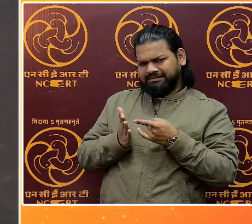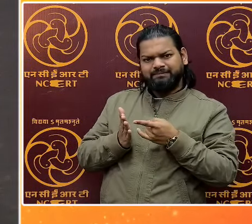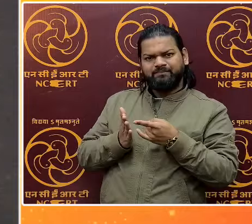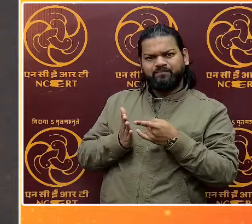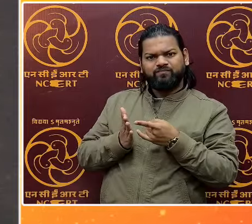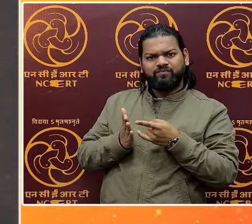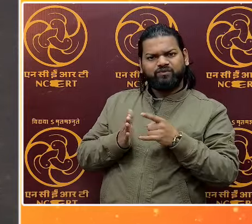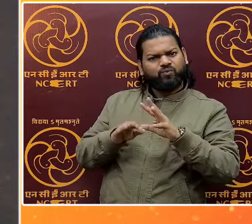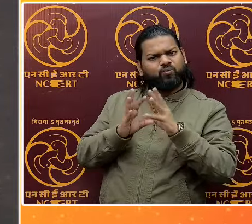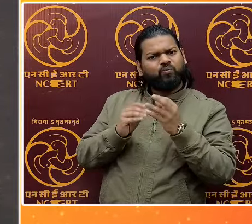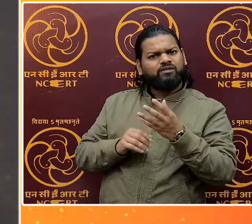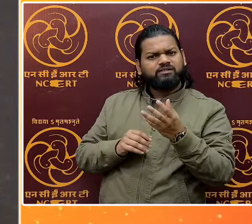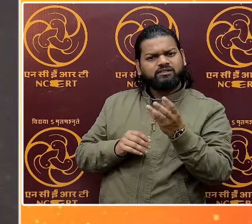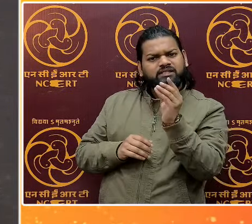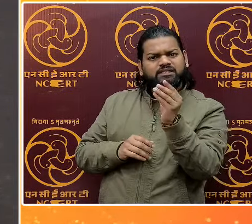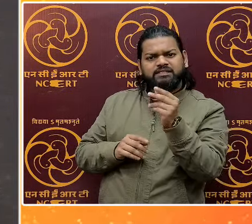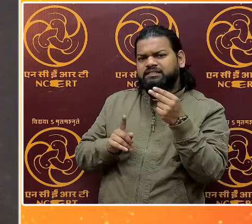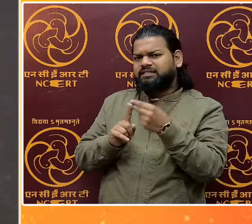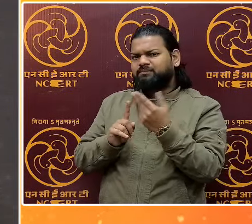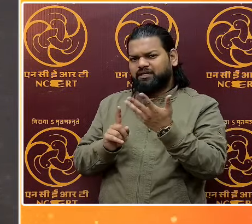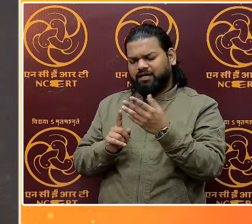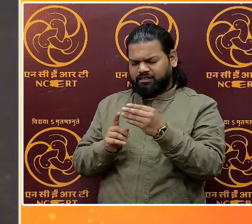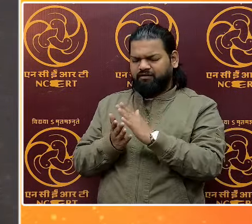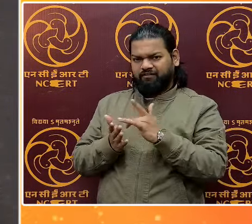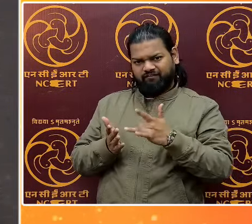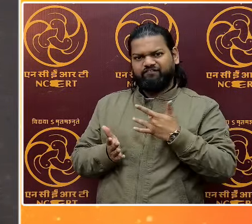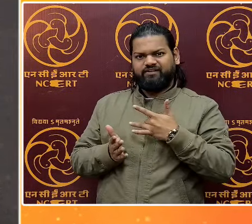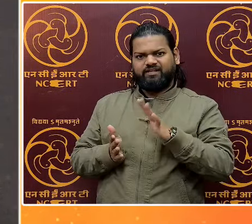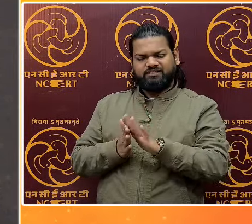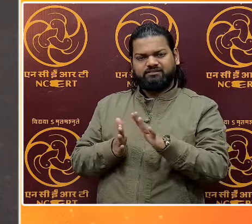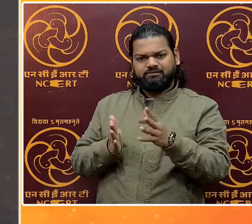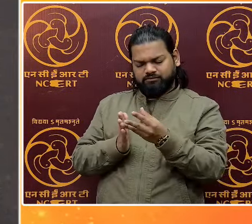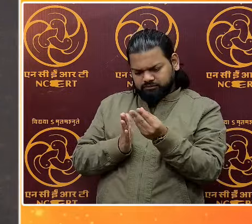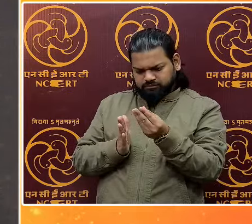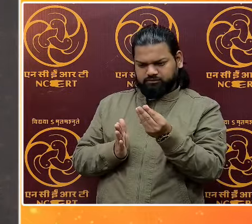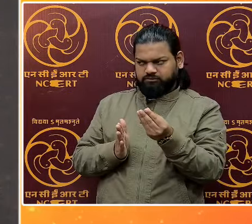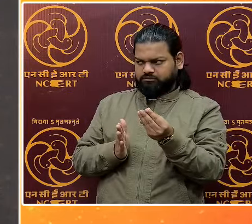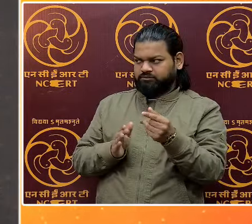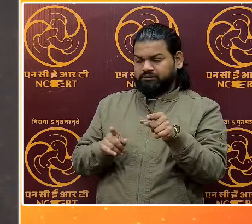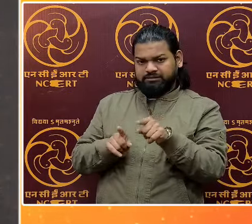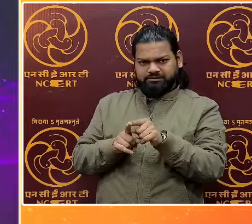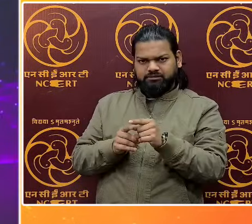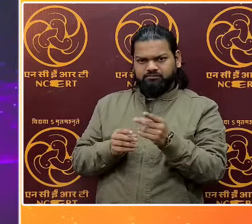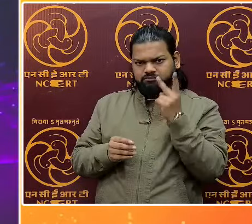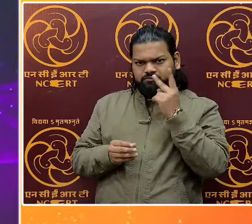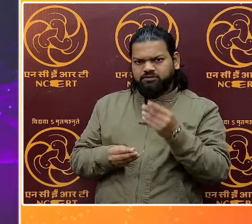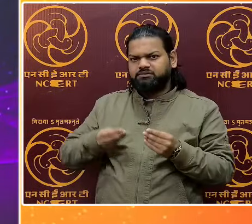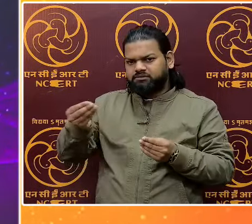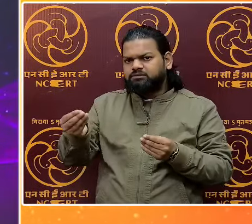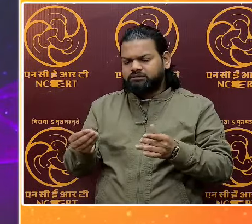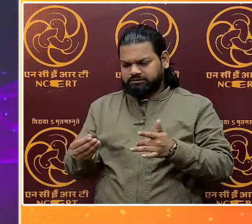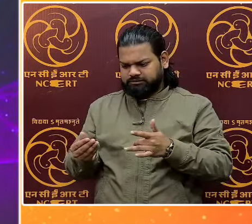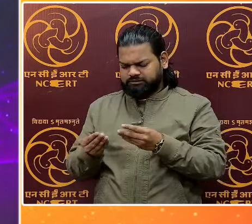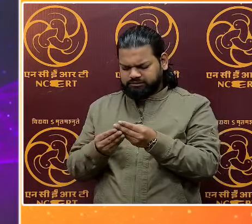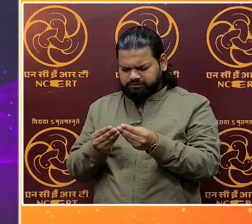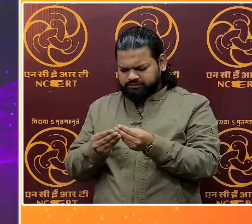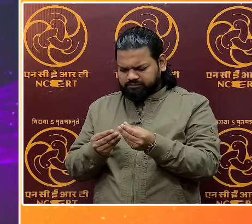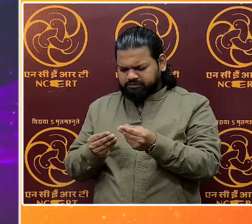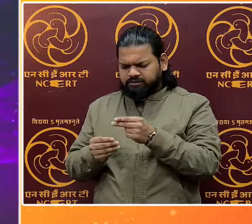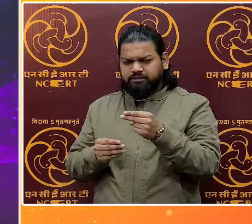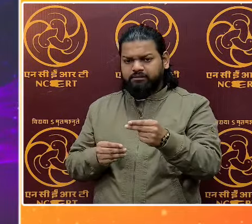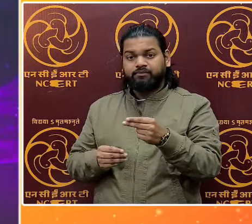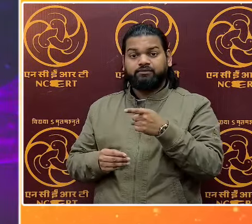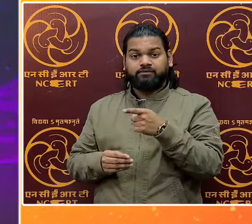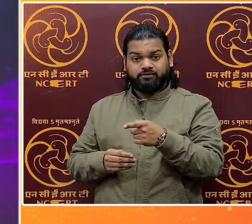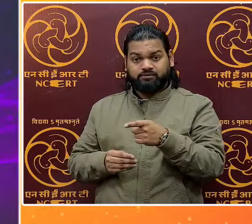you are holding which lens, right? And if you just touch it and tell me. So that this one